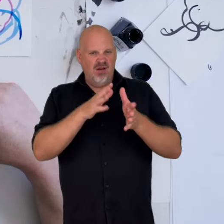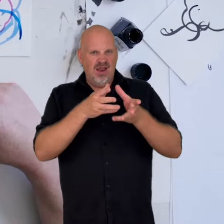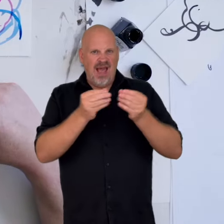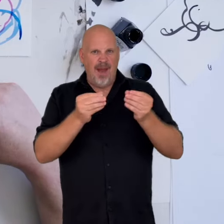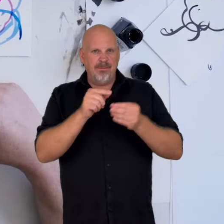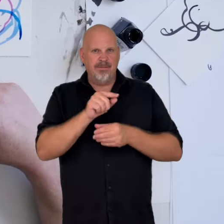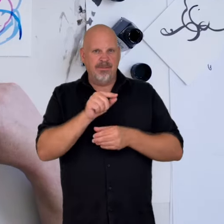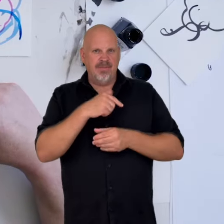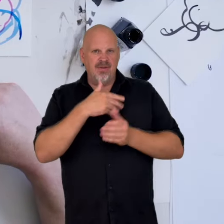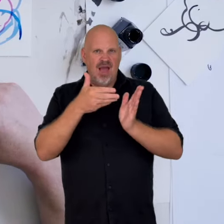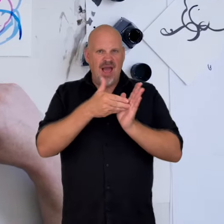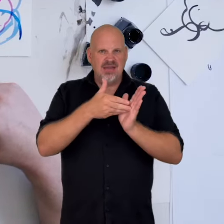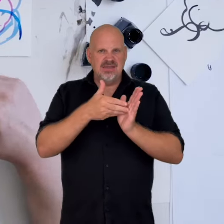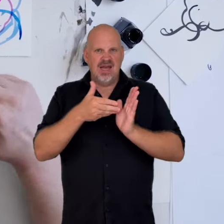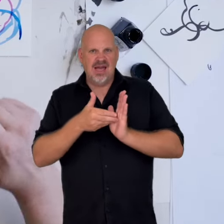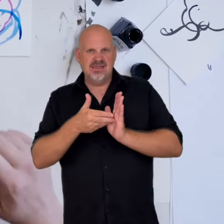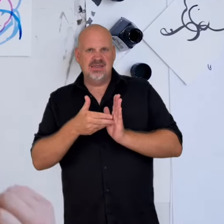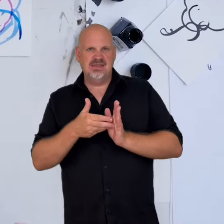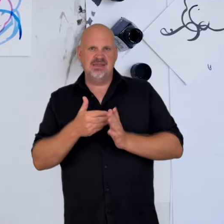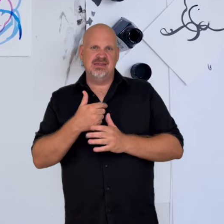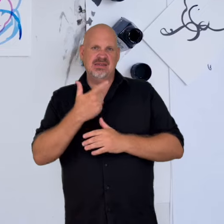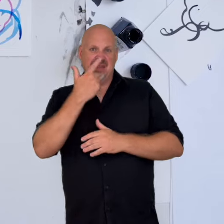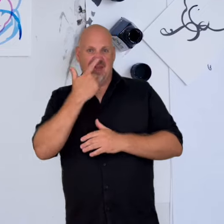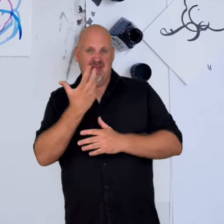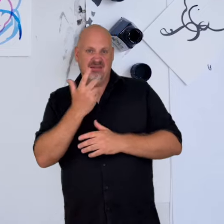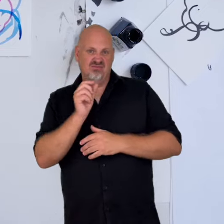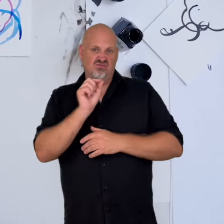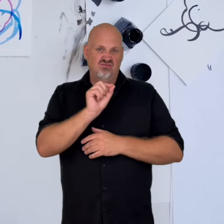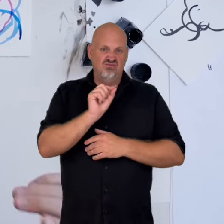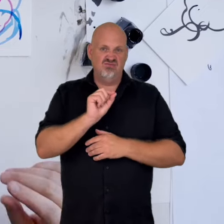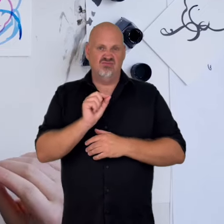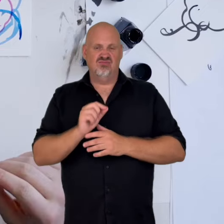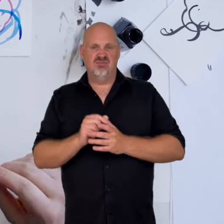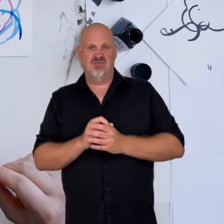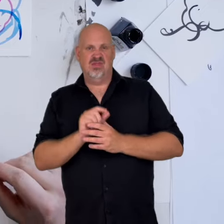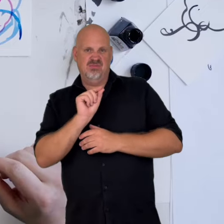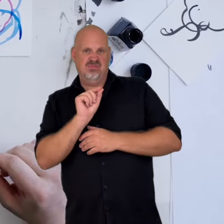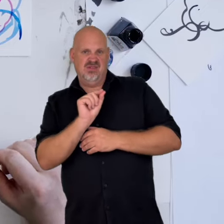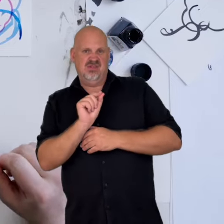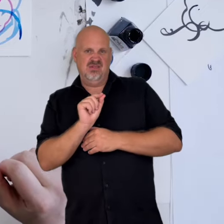There we go, let those together. There we go. That helps bring it all in together.